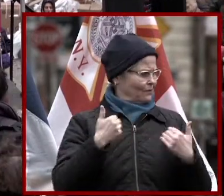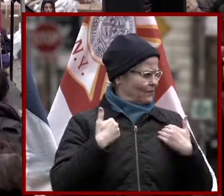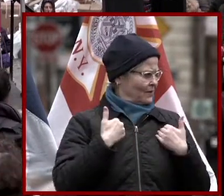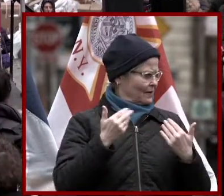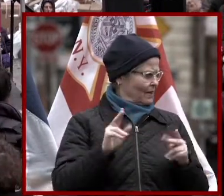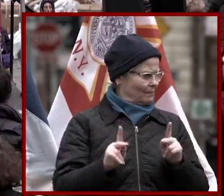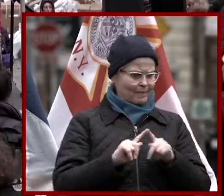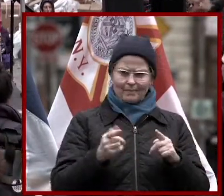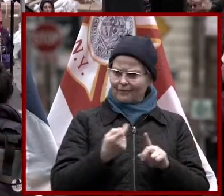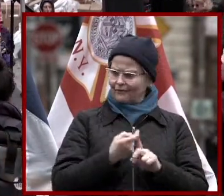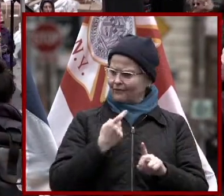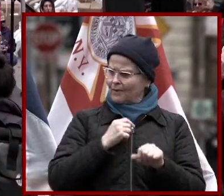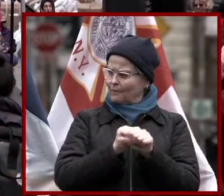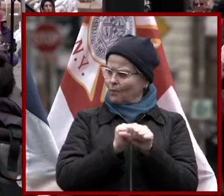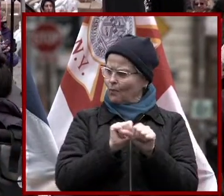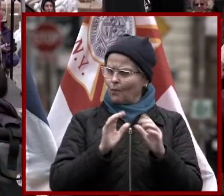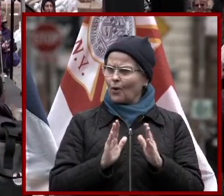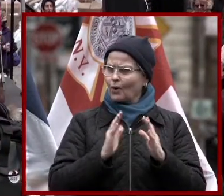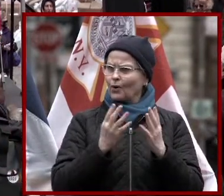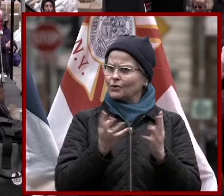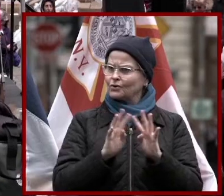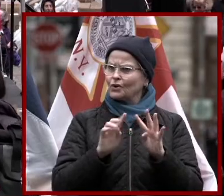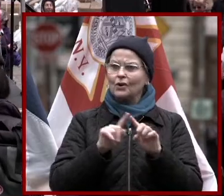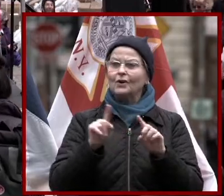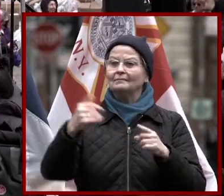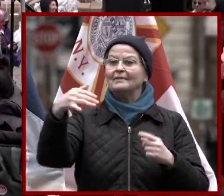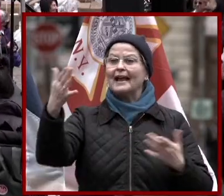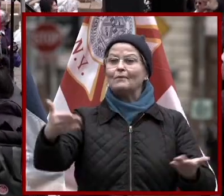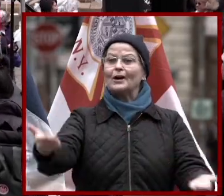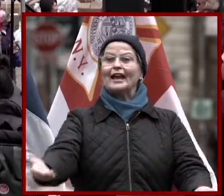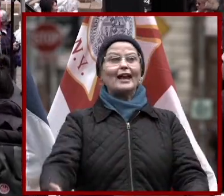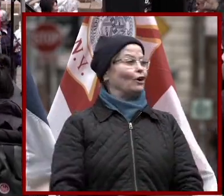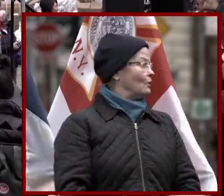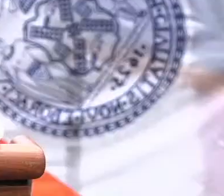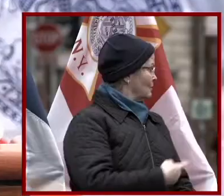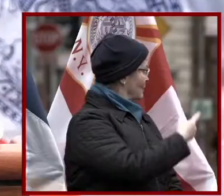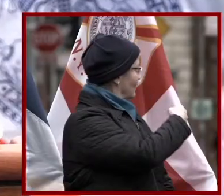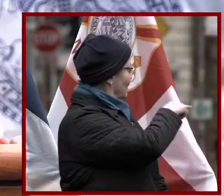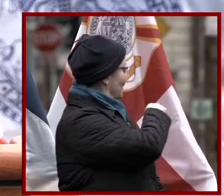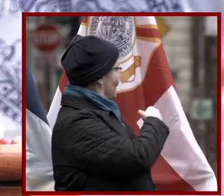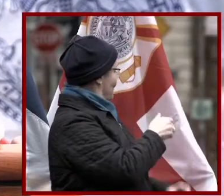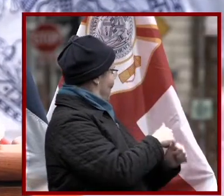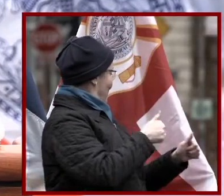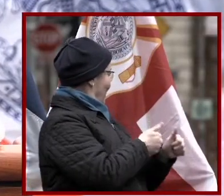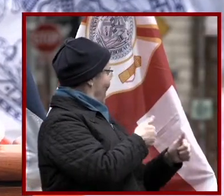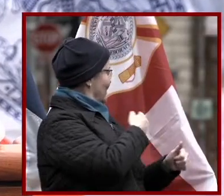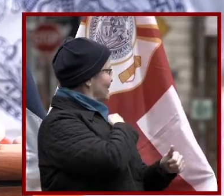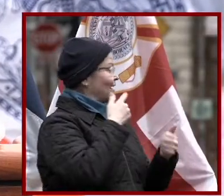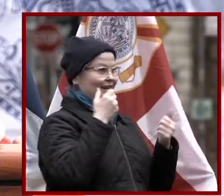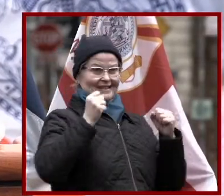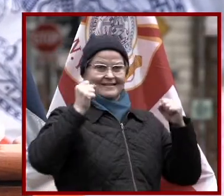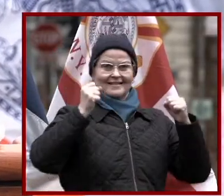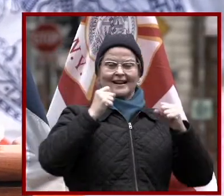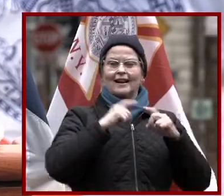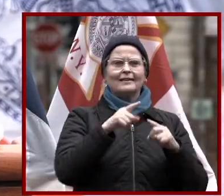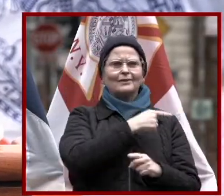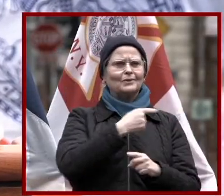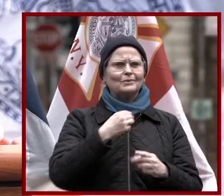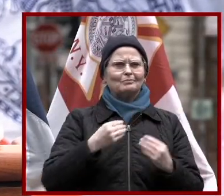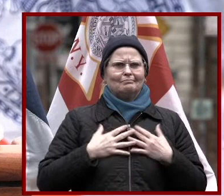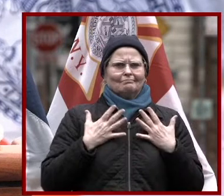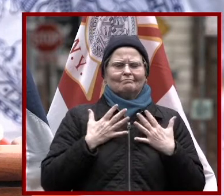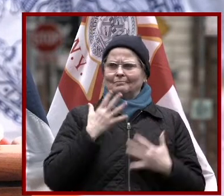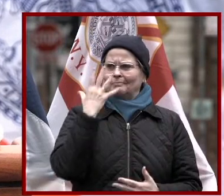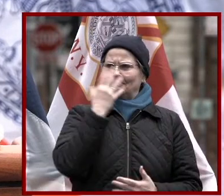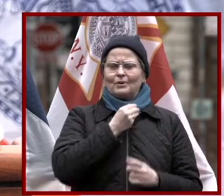from Worker Circle are still here, but you were so good. They're here, they're making noise. You guys give me hope for the